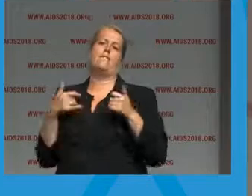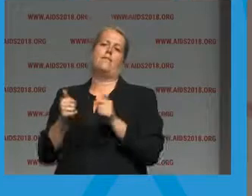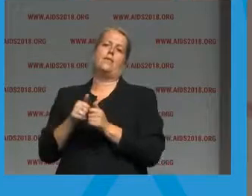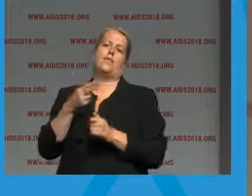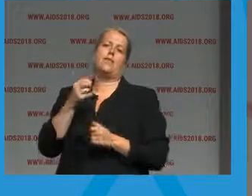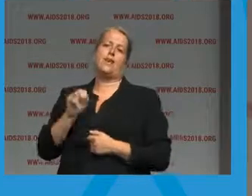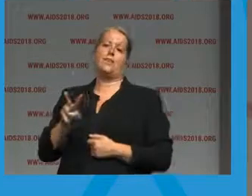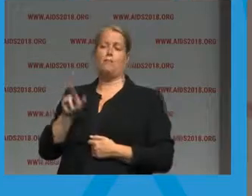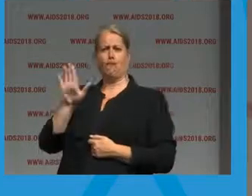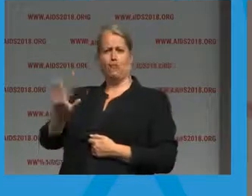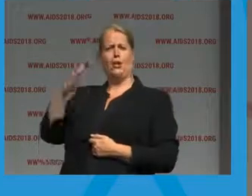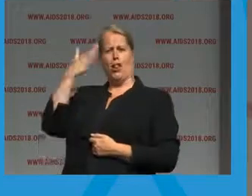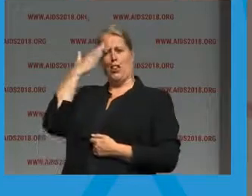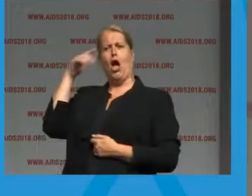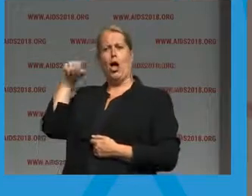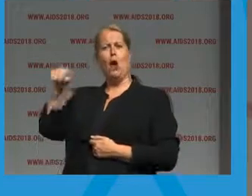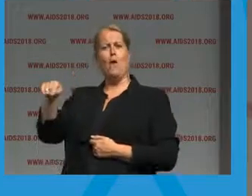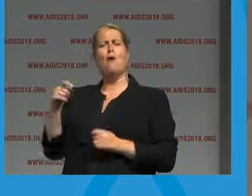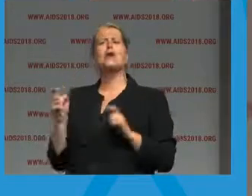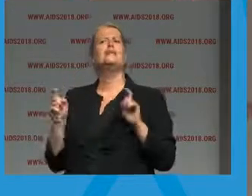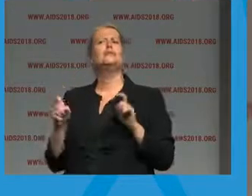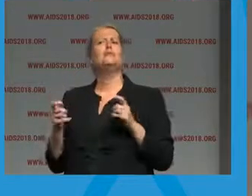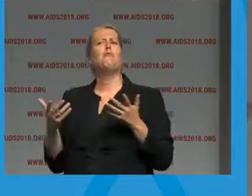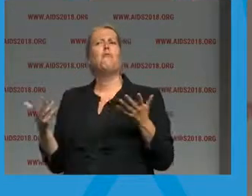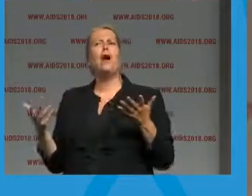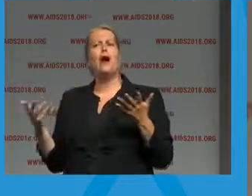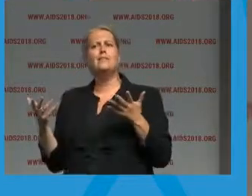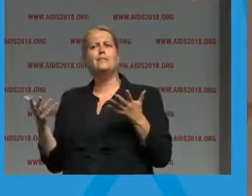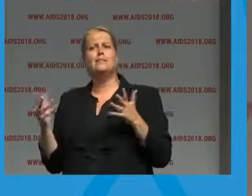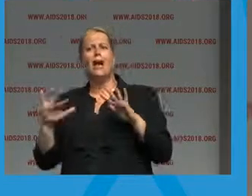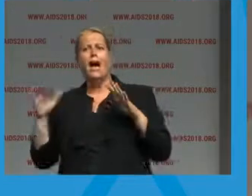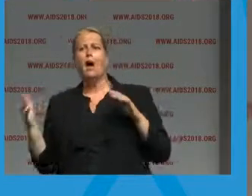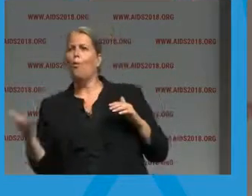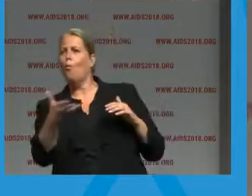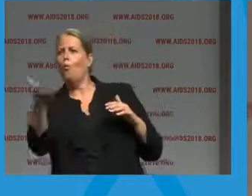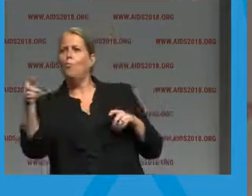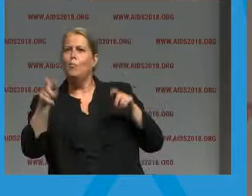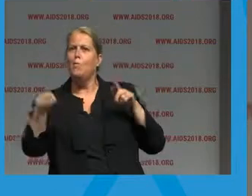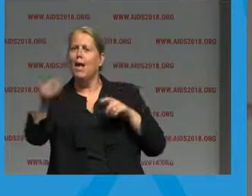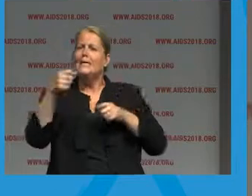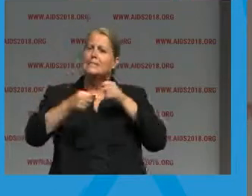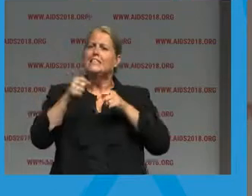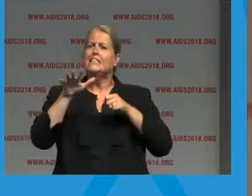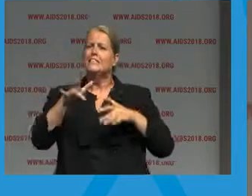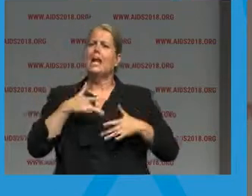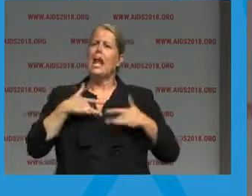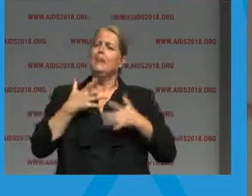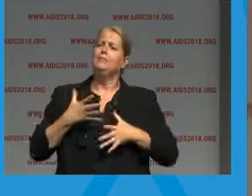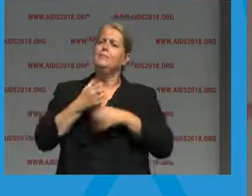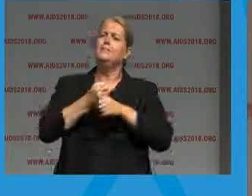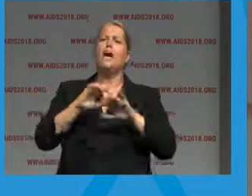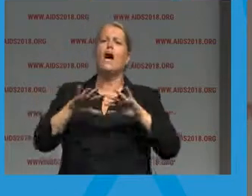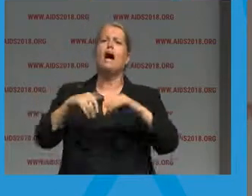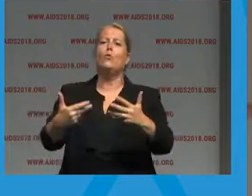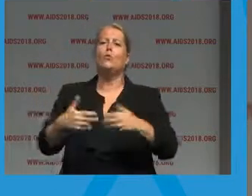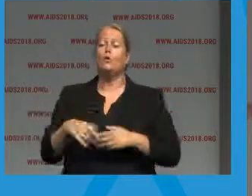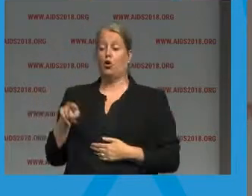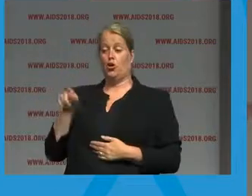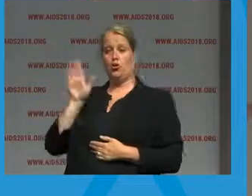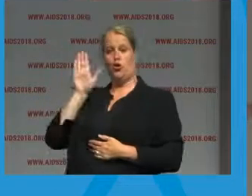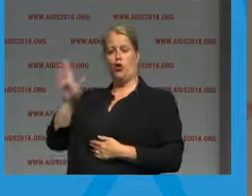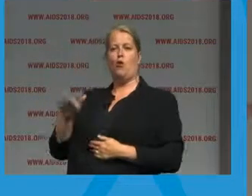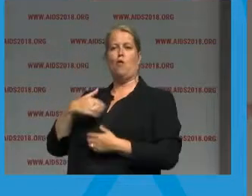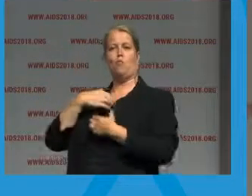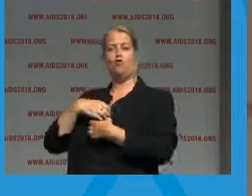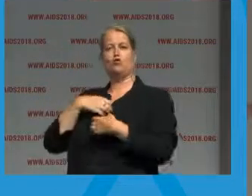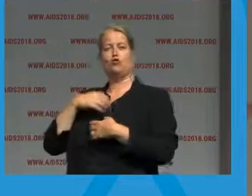firsthand what is needed to help those who are literally fighting for their lives. She's been able to transform this personal experience